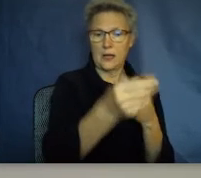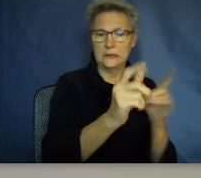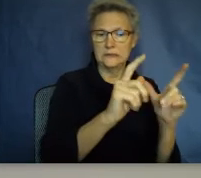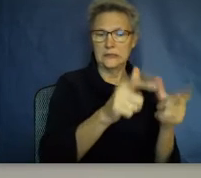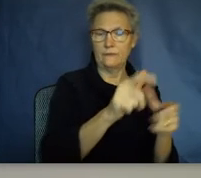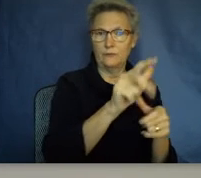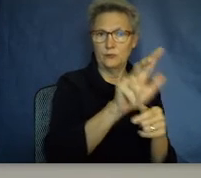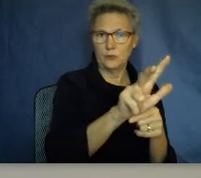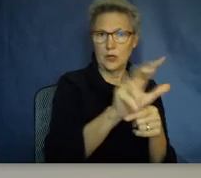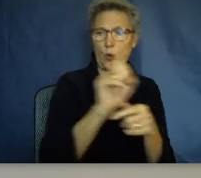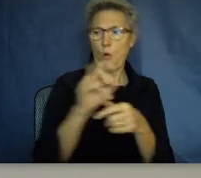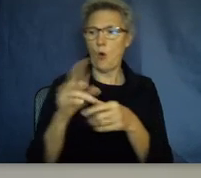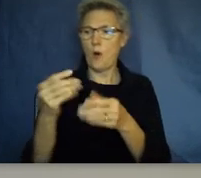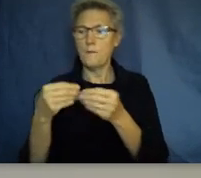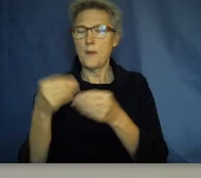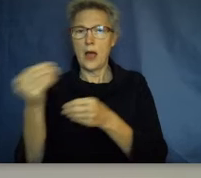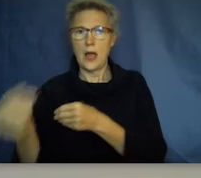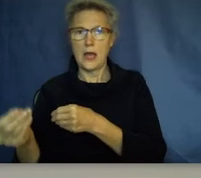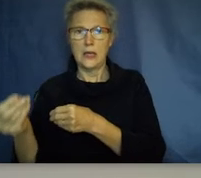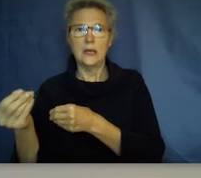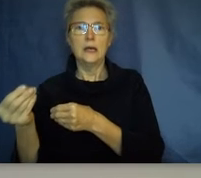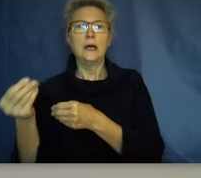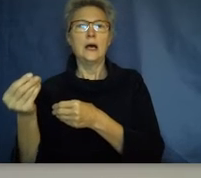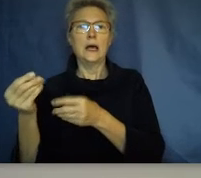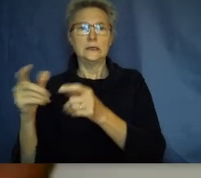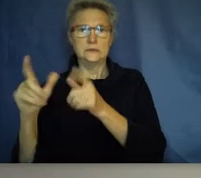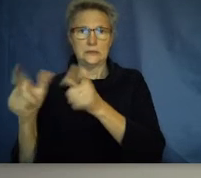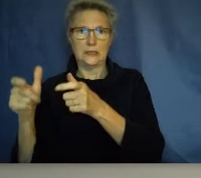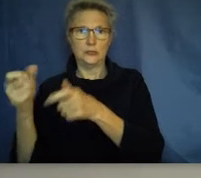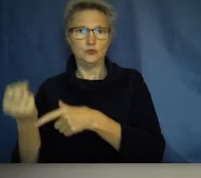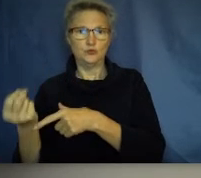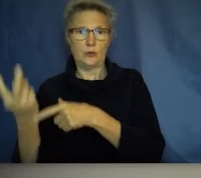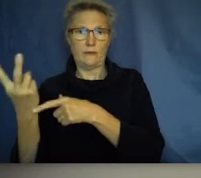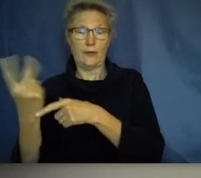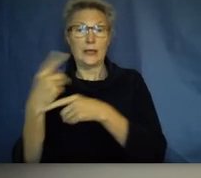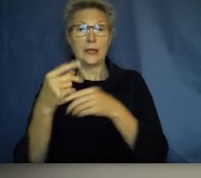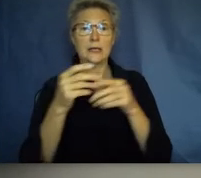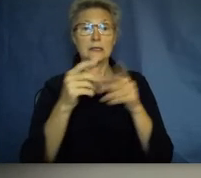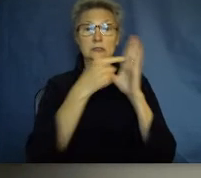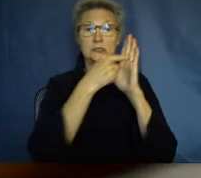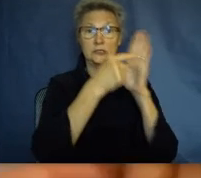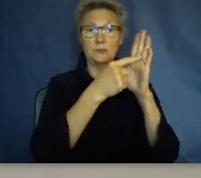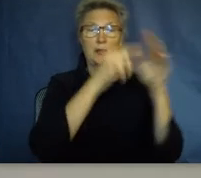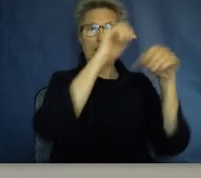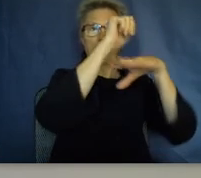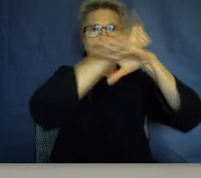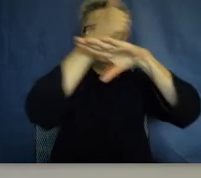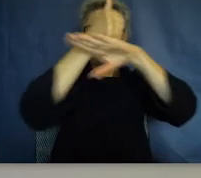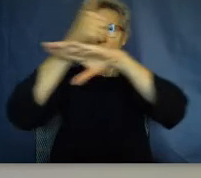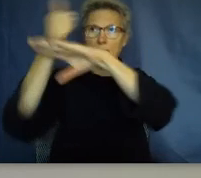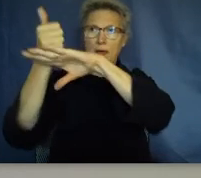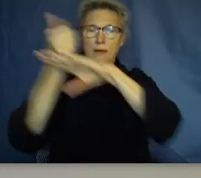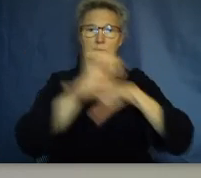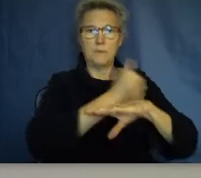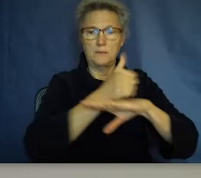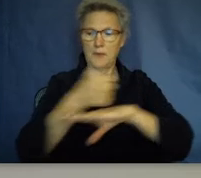set of 3 or we could purchase a set of 12 and be able to display our animals with 3 in a row.